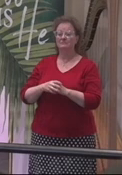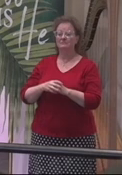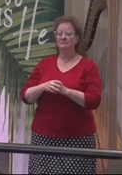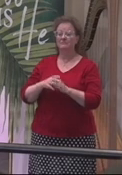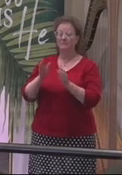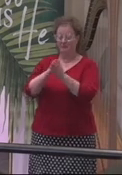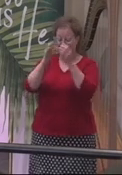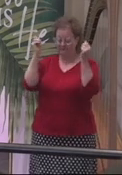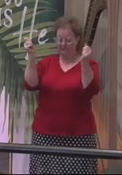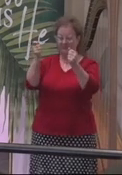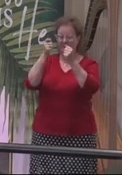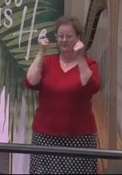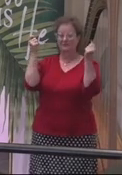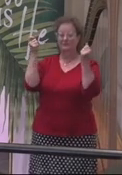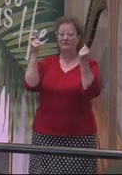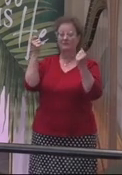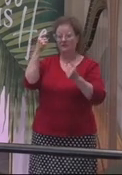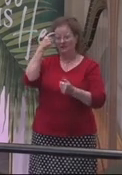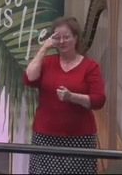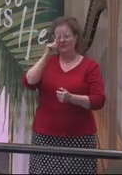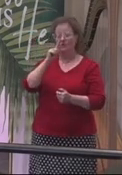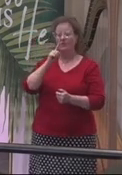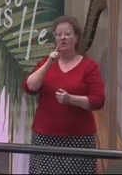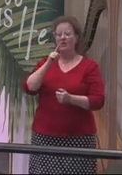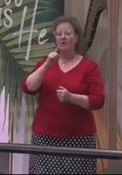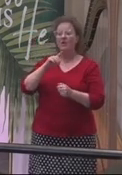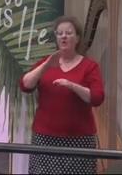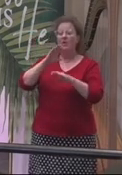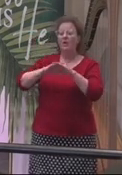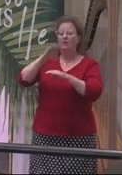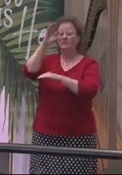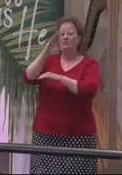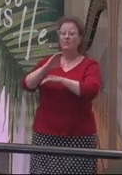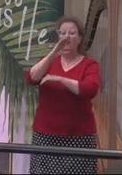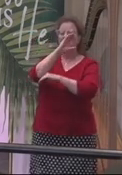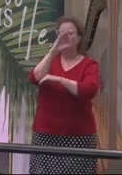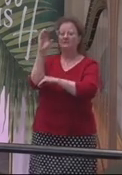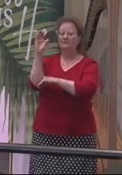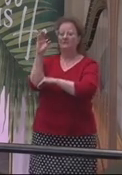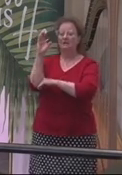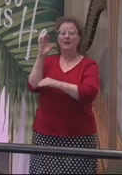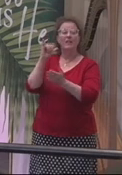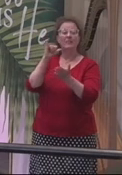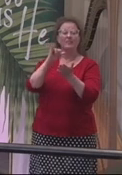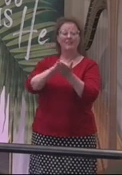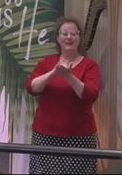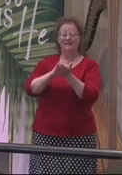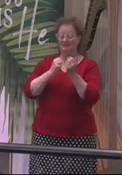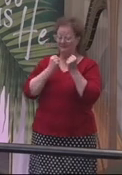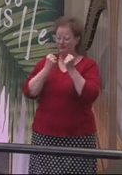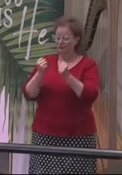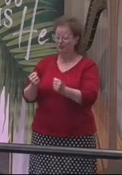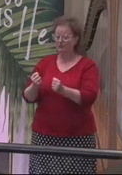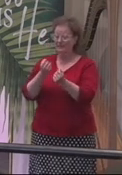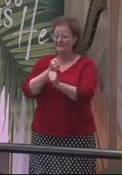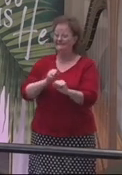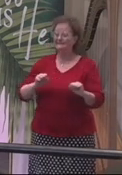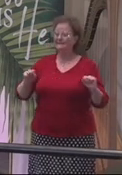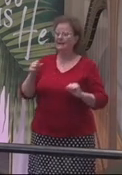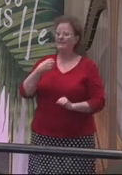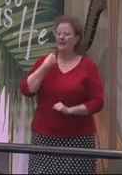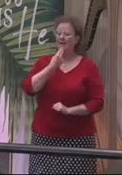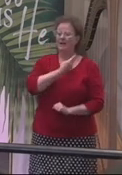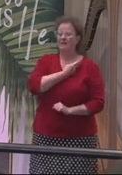Hosanna was going to be for what he did on the cross. That's how he saved us. Because